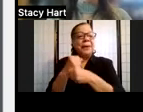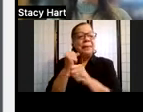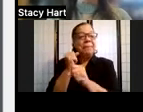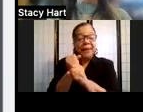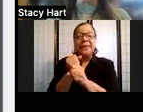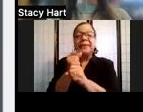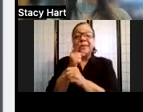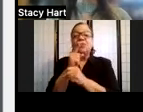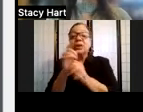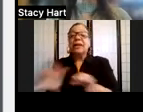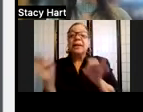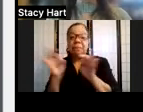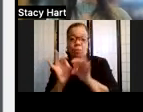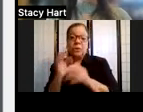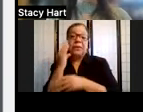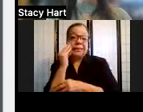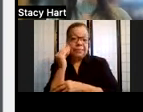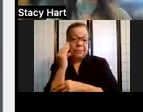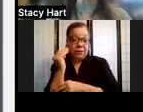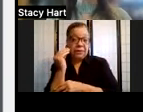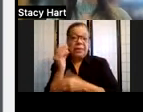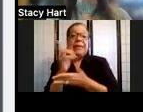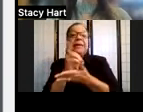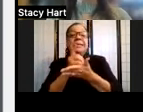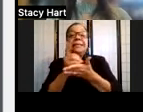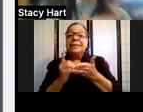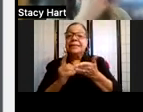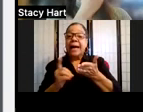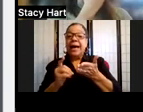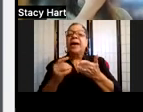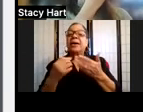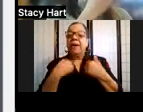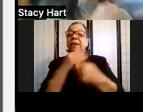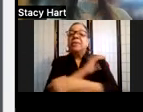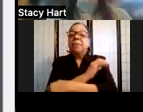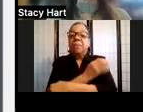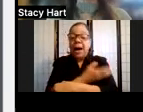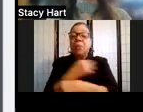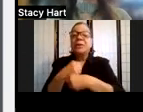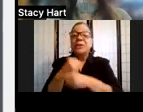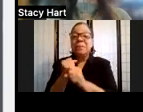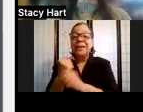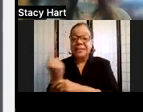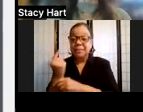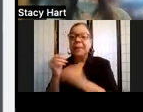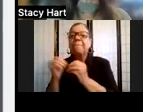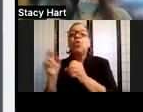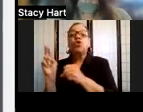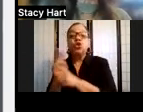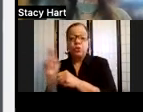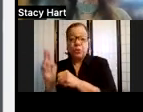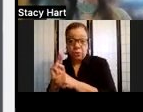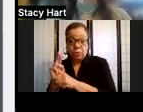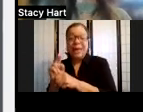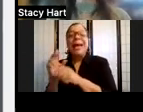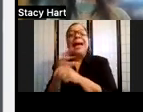an experience. Design not only has the power to make something more usable, but